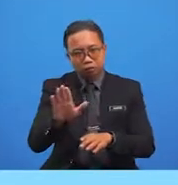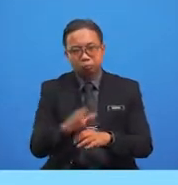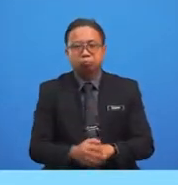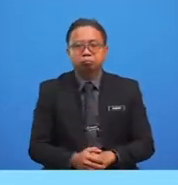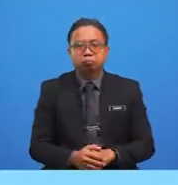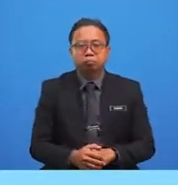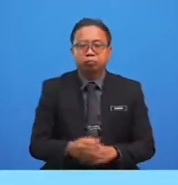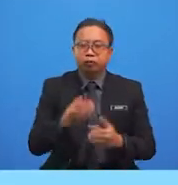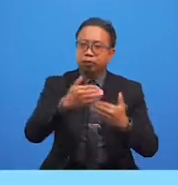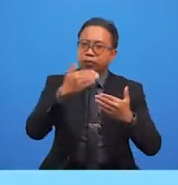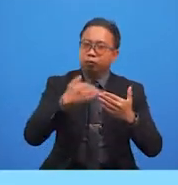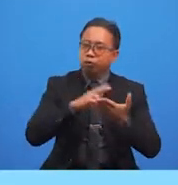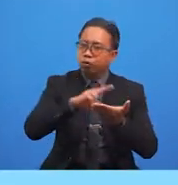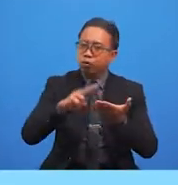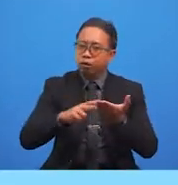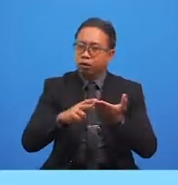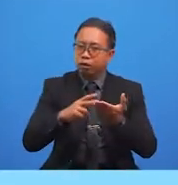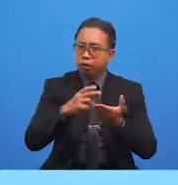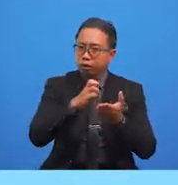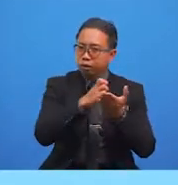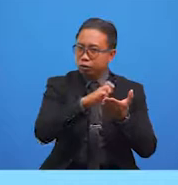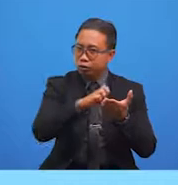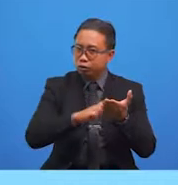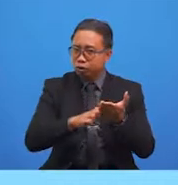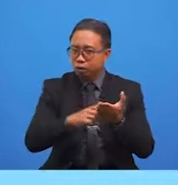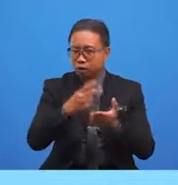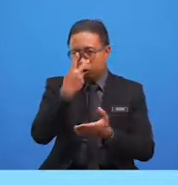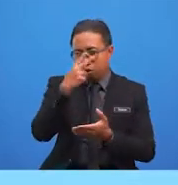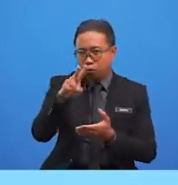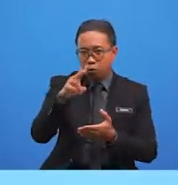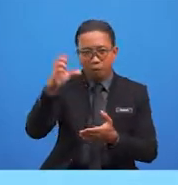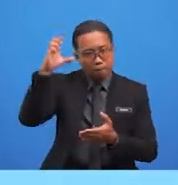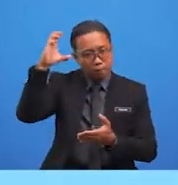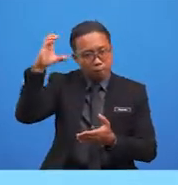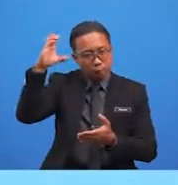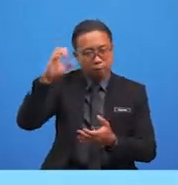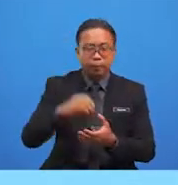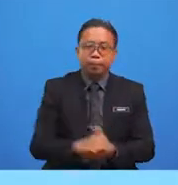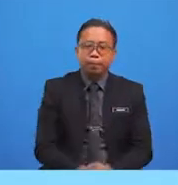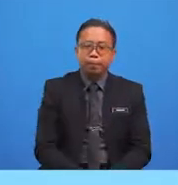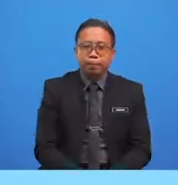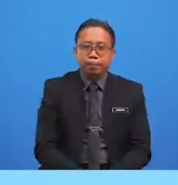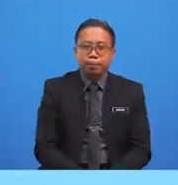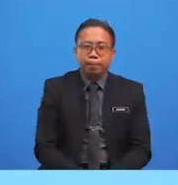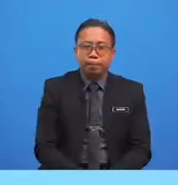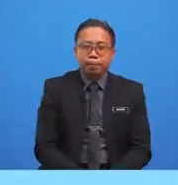Before we read the essay, look at this picture of the moon.